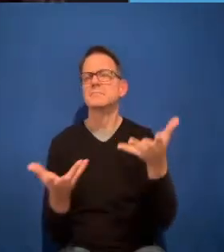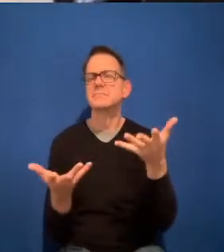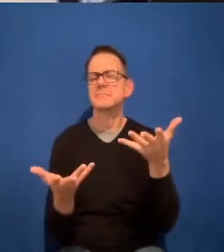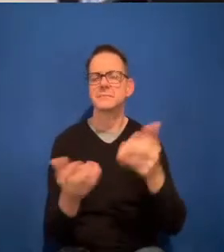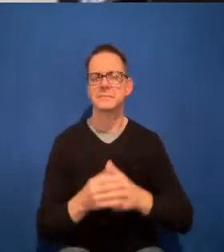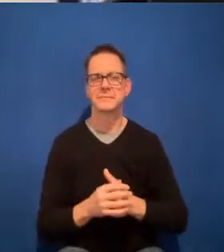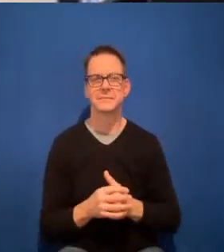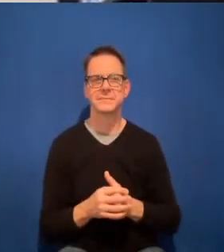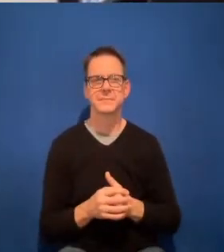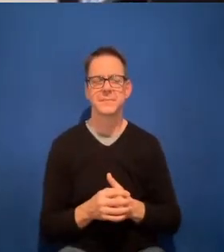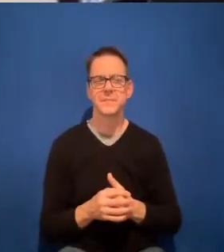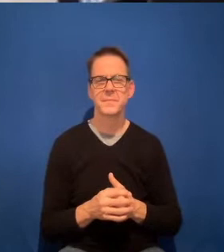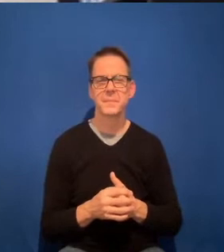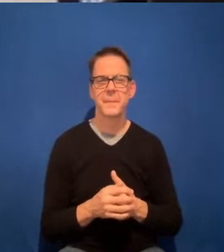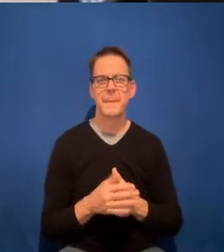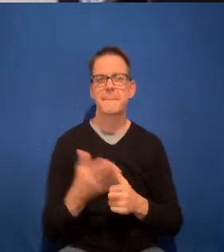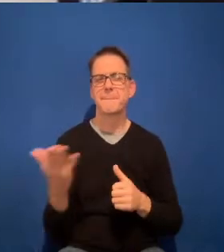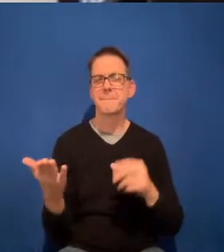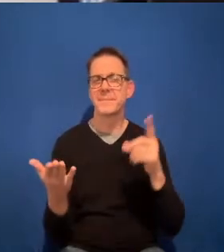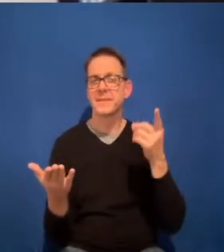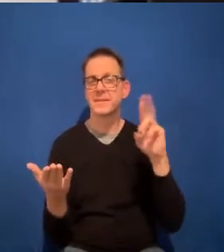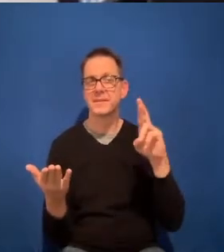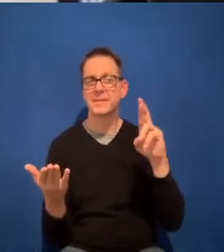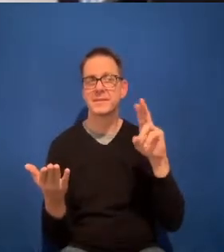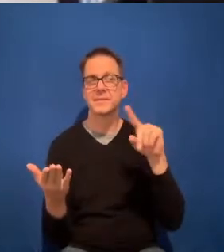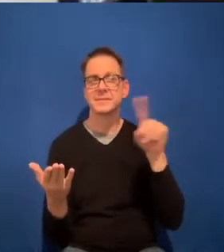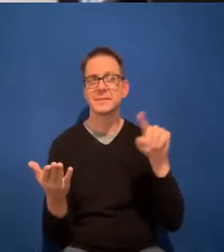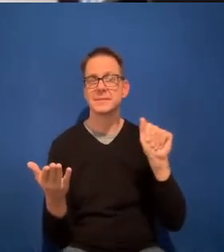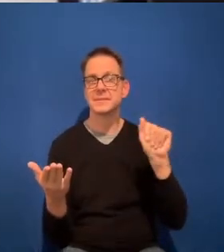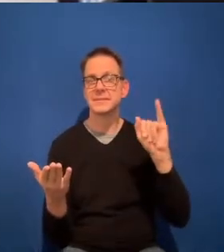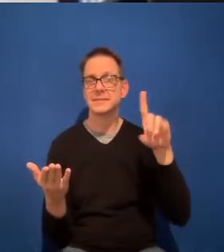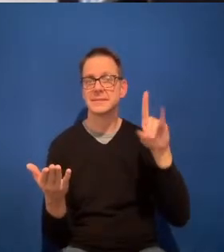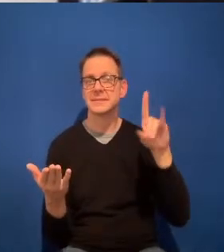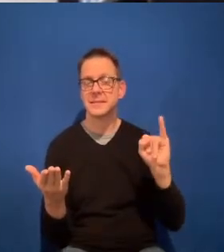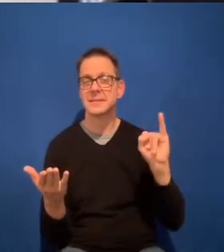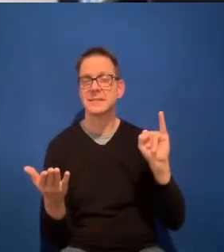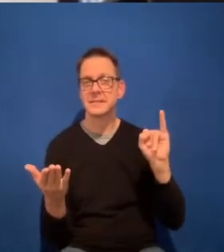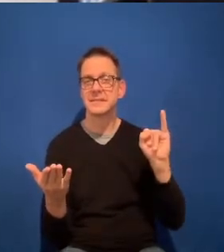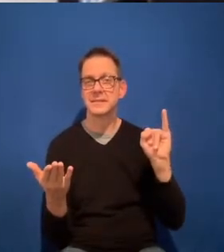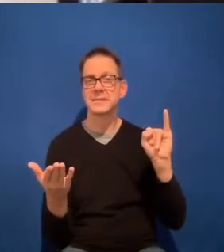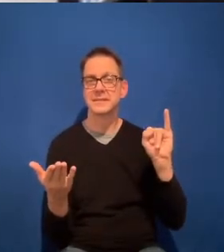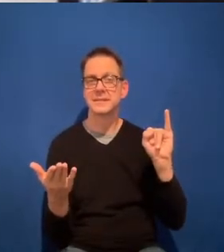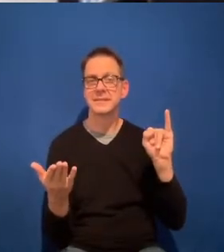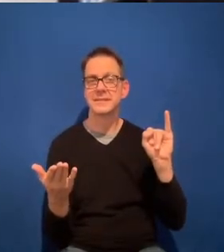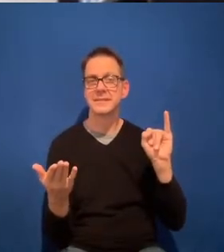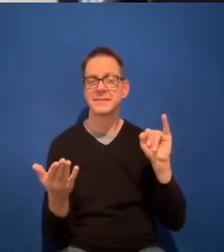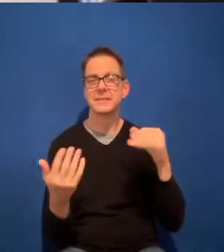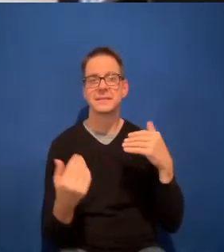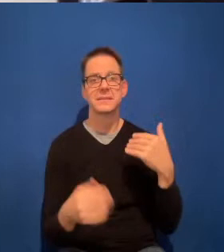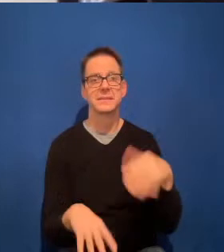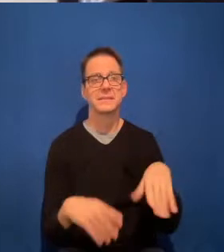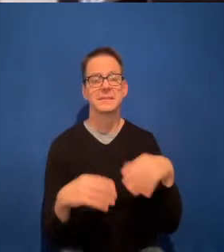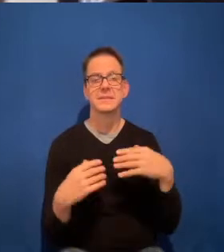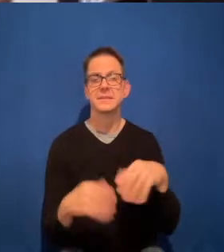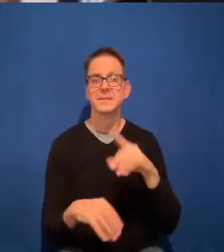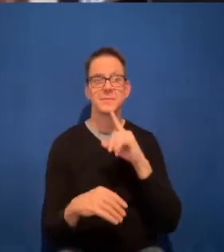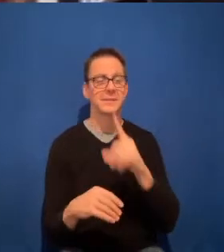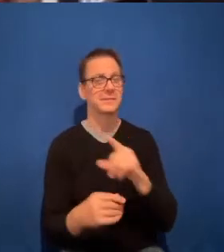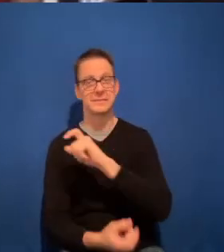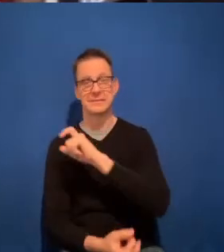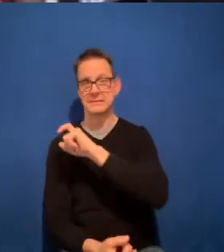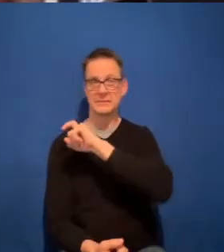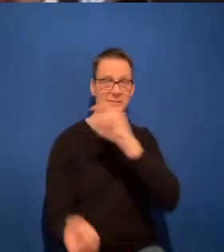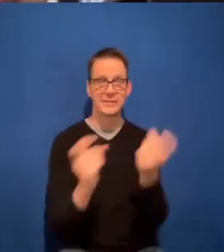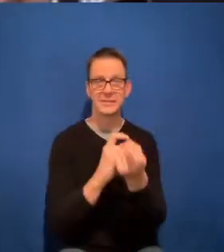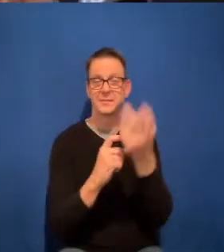So it was a paradigm shift for family doctors. The way we were trained, hands-on, seeing patient